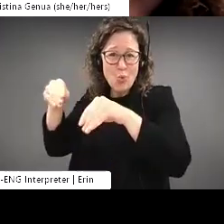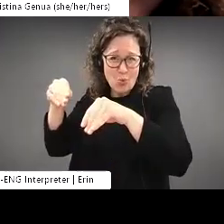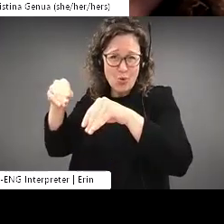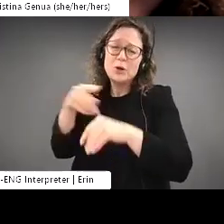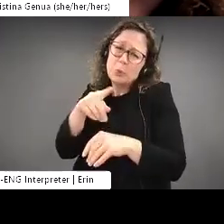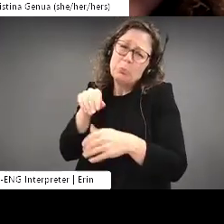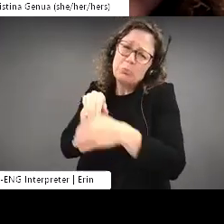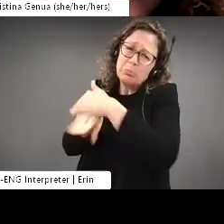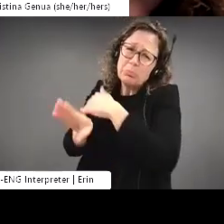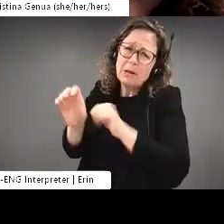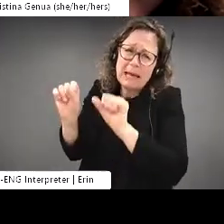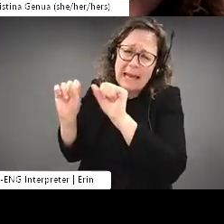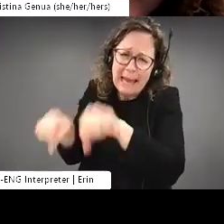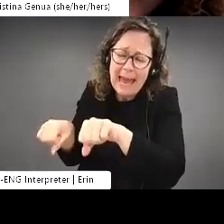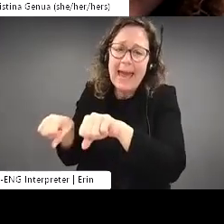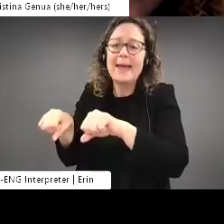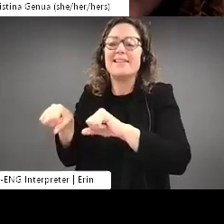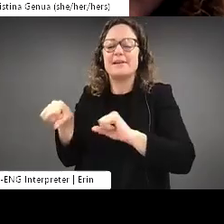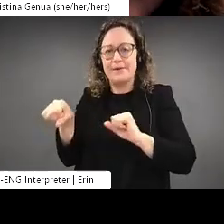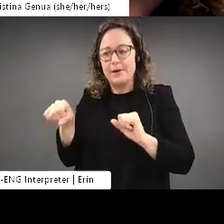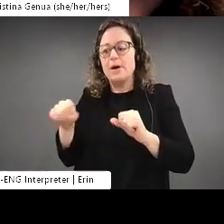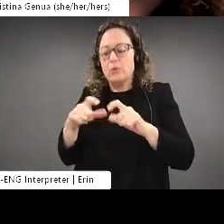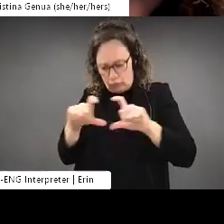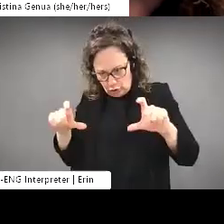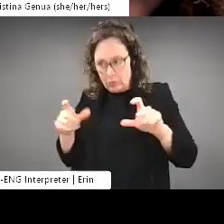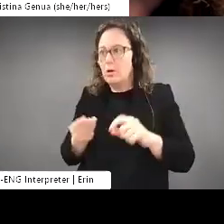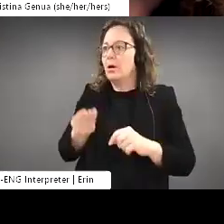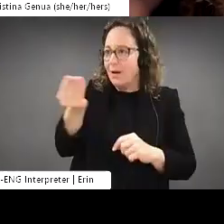store to cash the check as well. However,